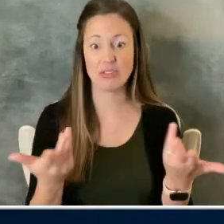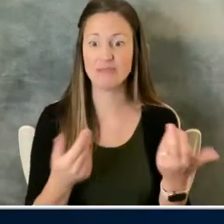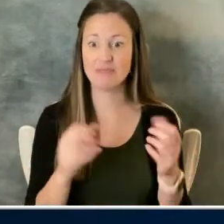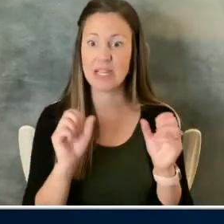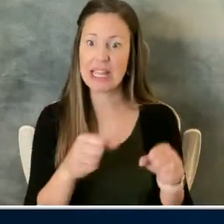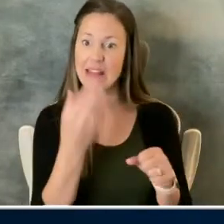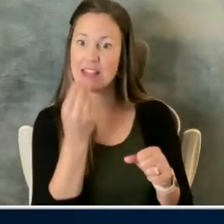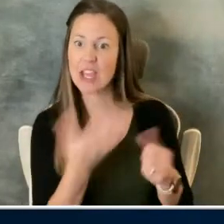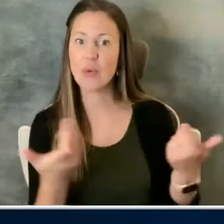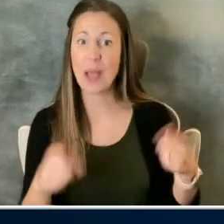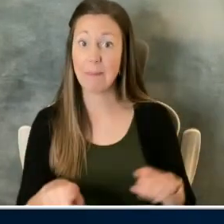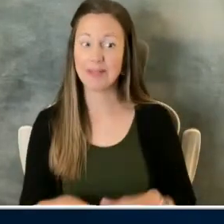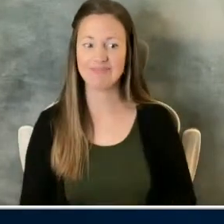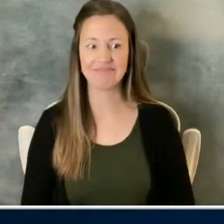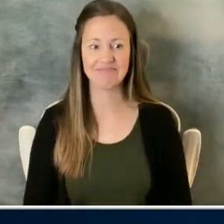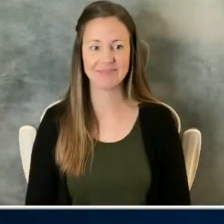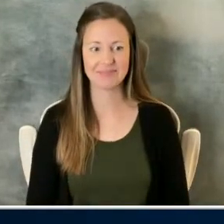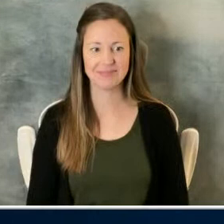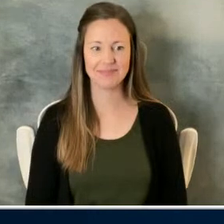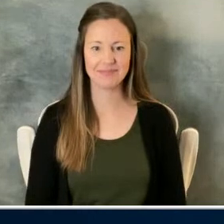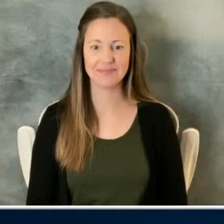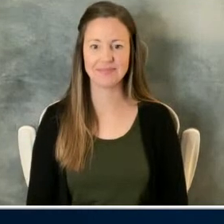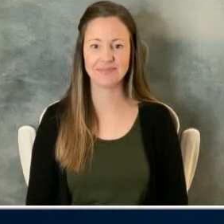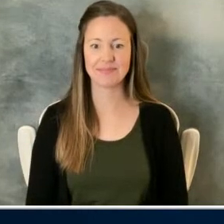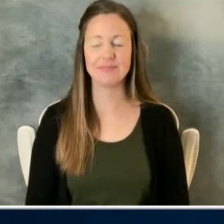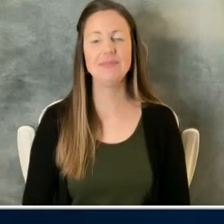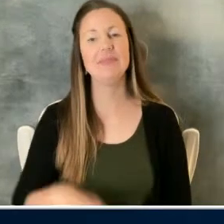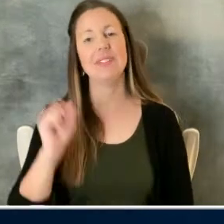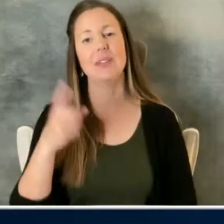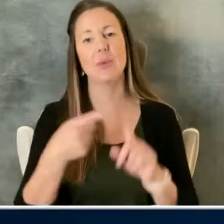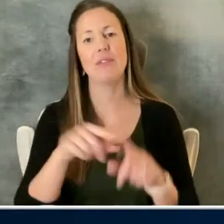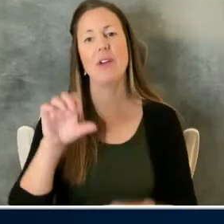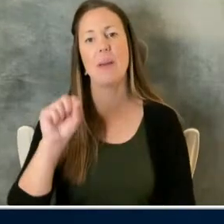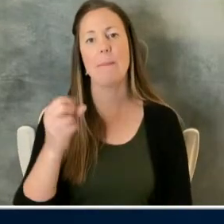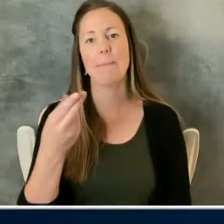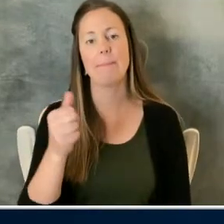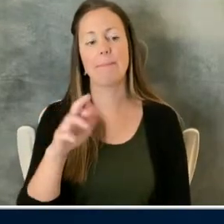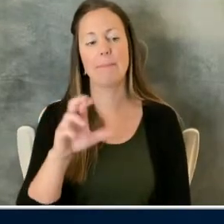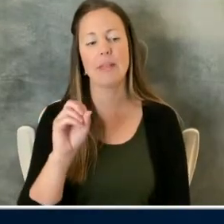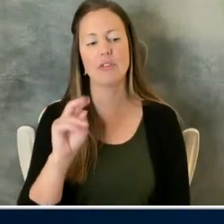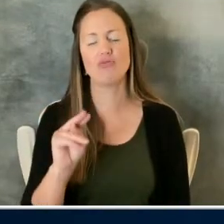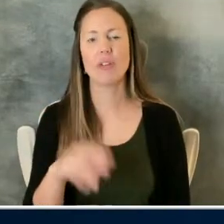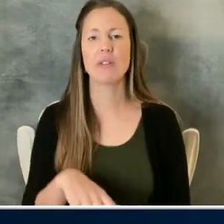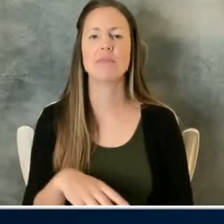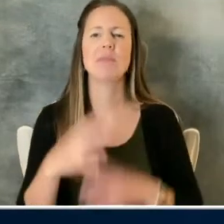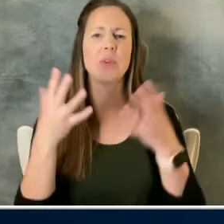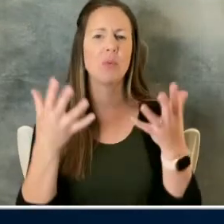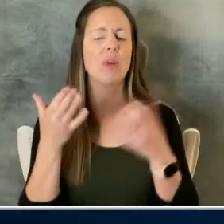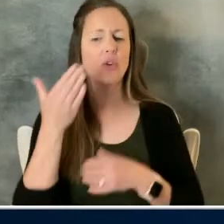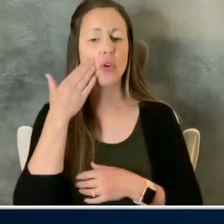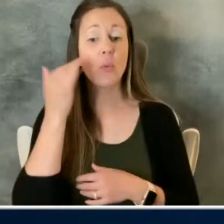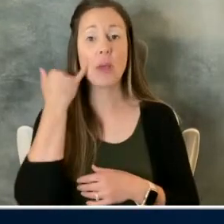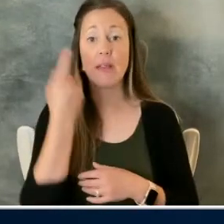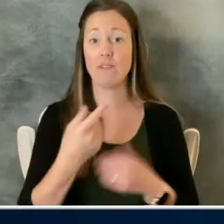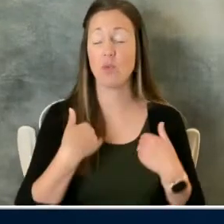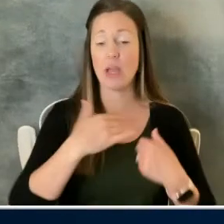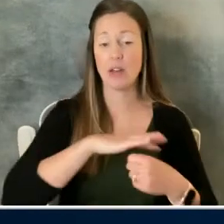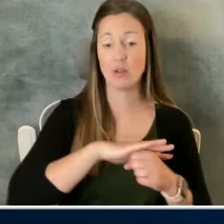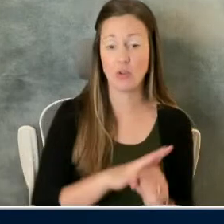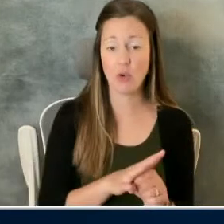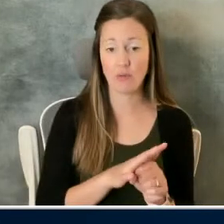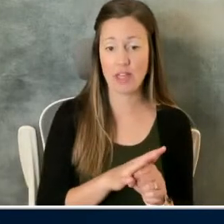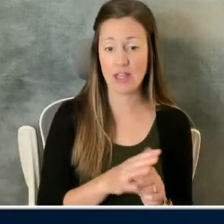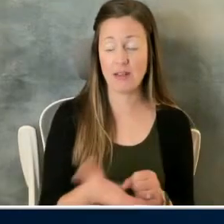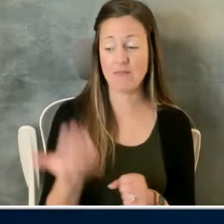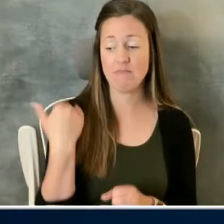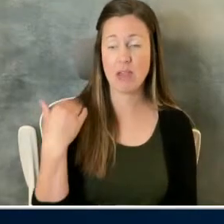choice. Got a question from Sharon Chapman Whitlaw. She wants to know, if you had COVID in the middle of May, is it time to get